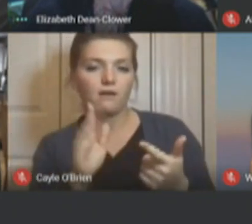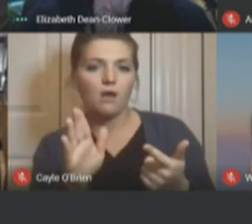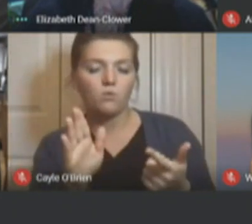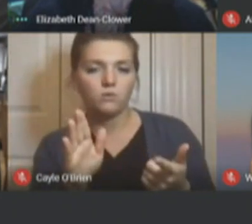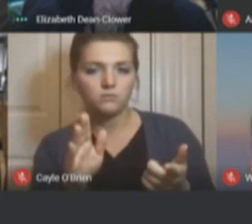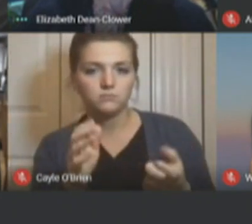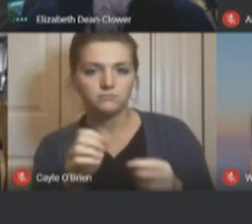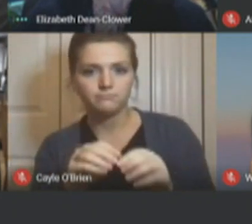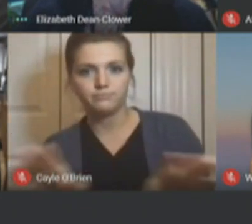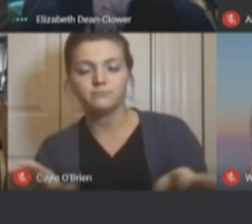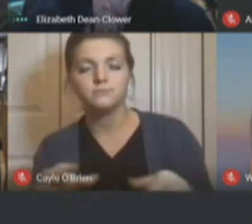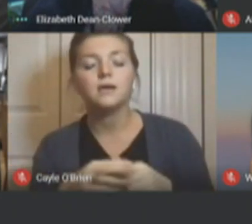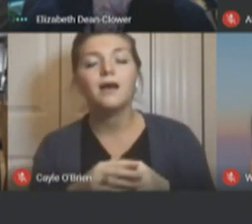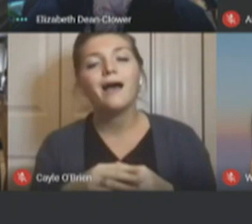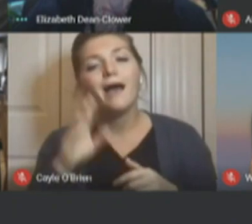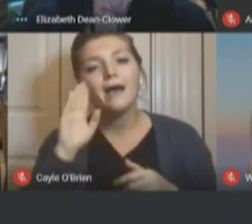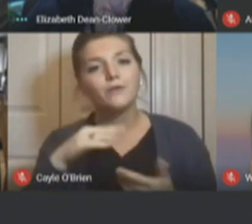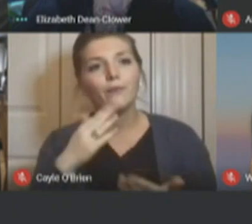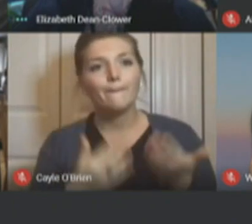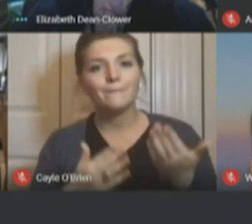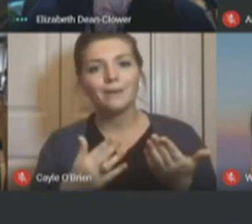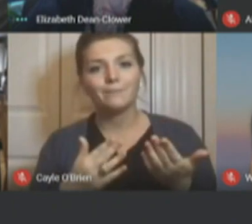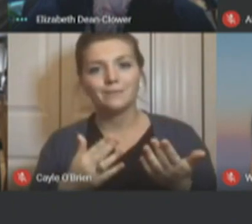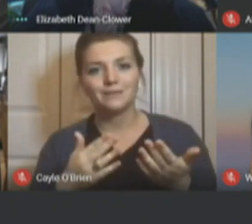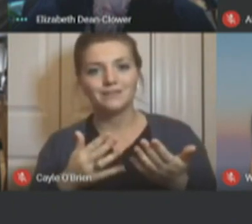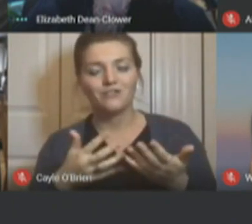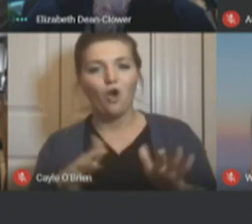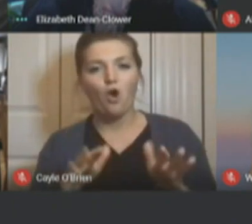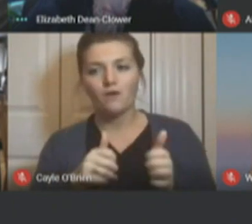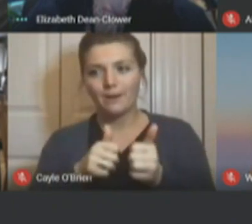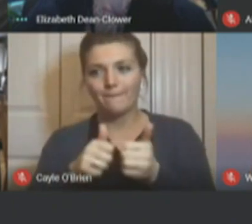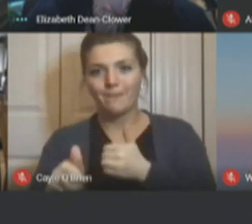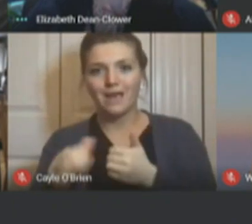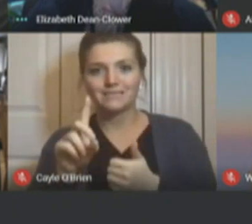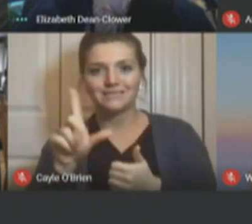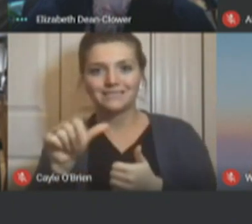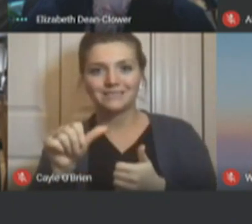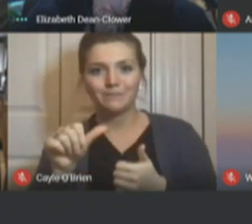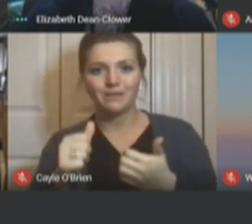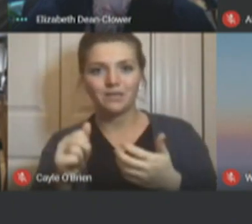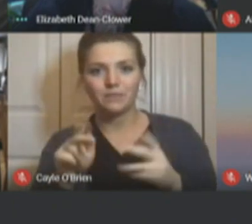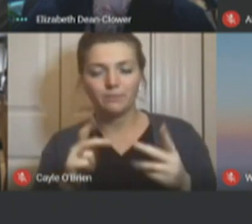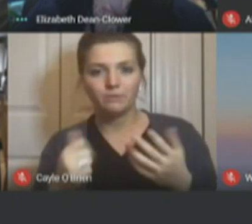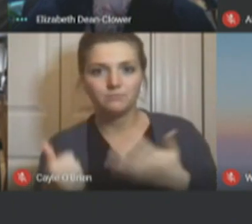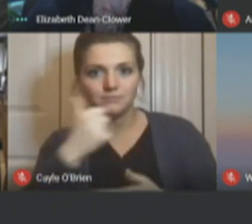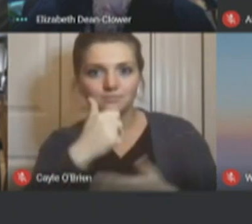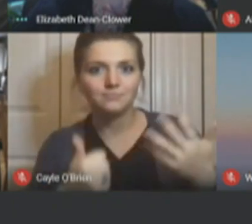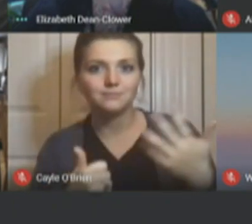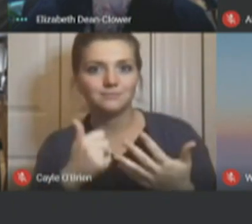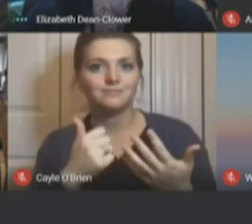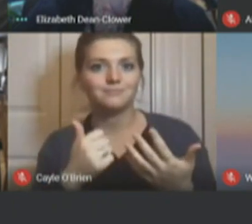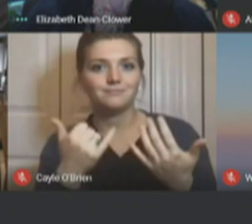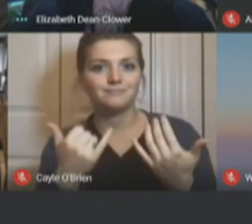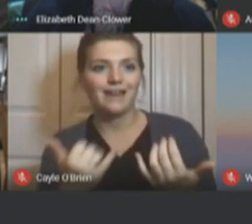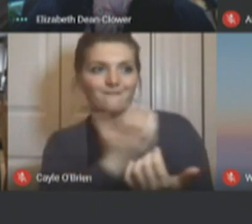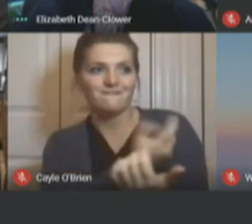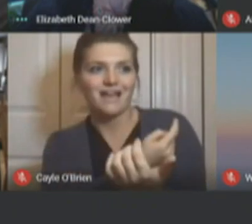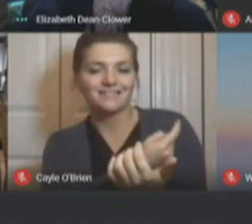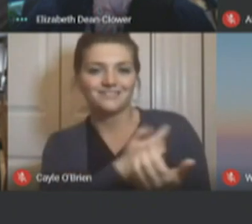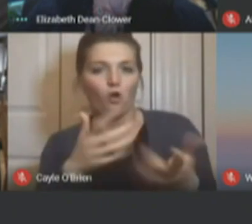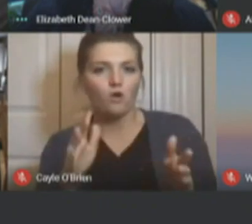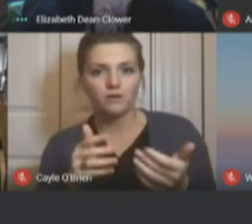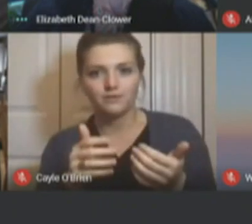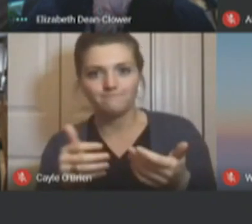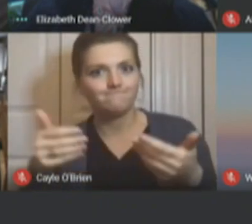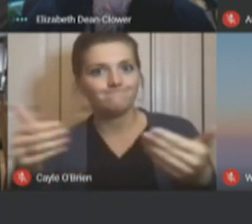time to prioritize people with disabilities, I think it's still important that, you took a vote on it, you want to make your voices heard, and